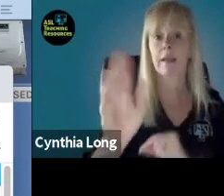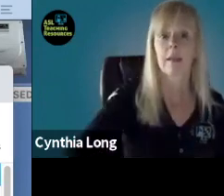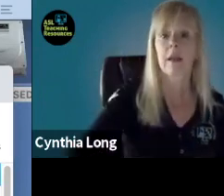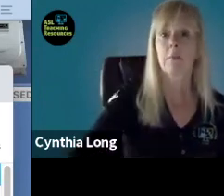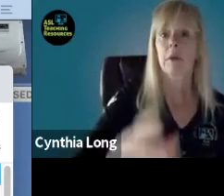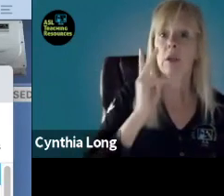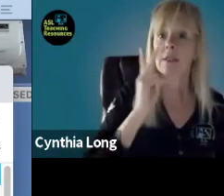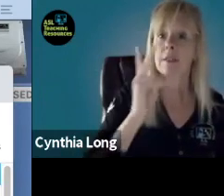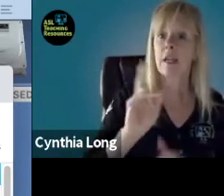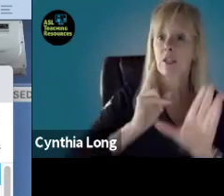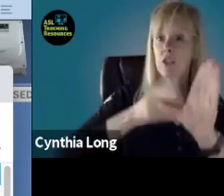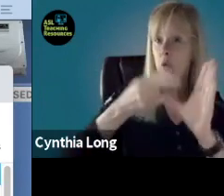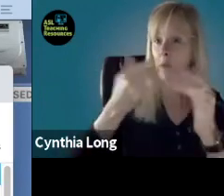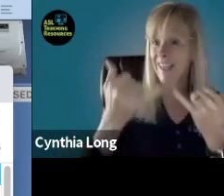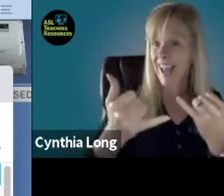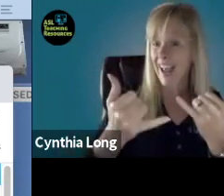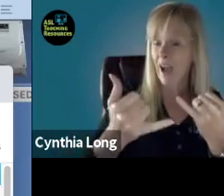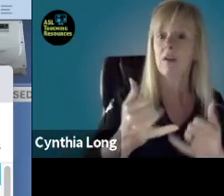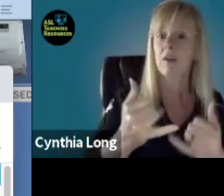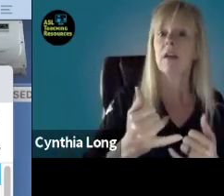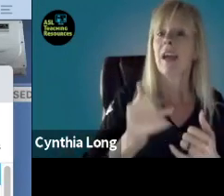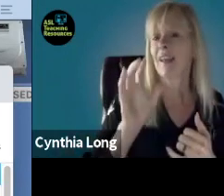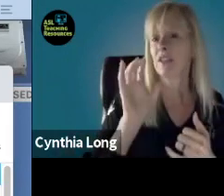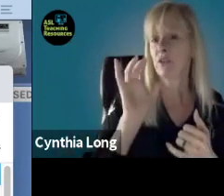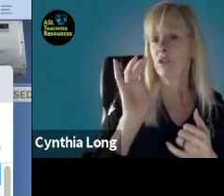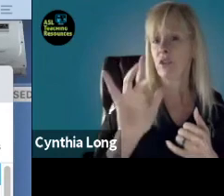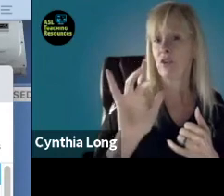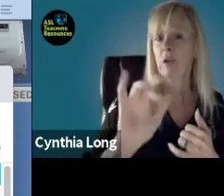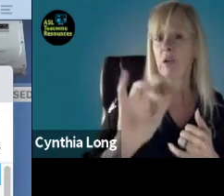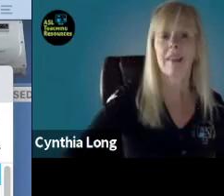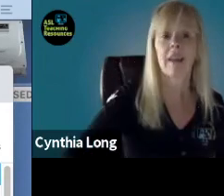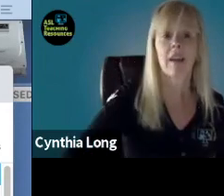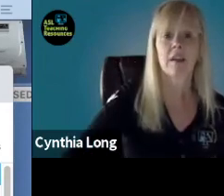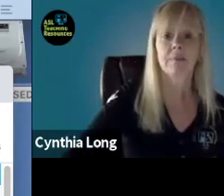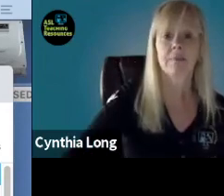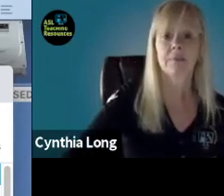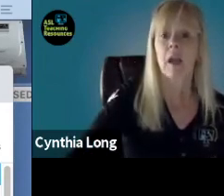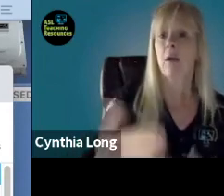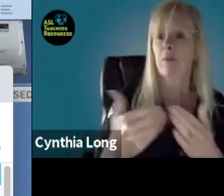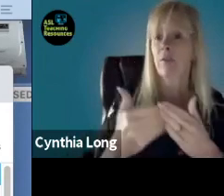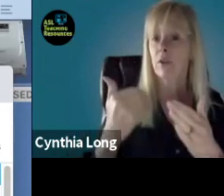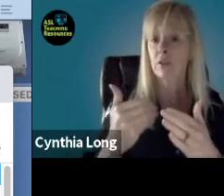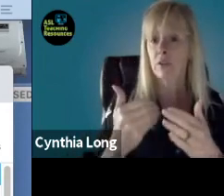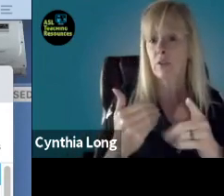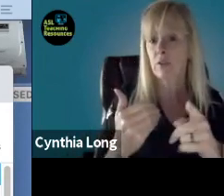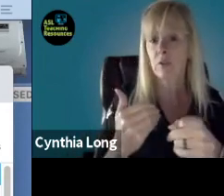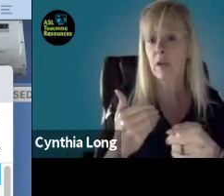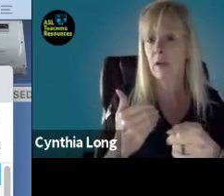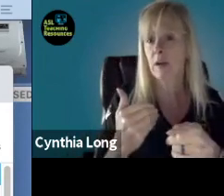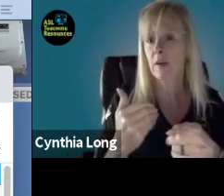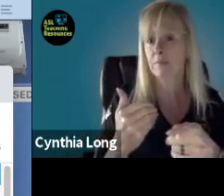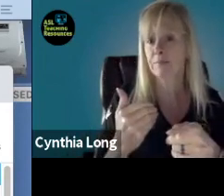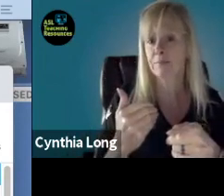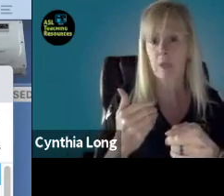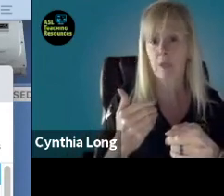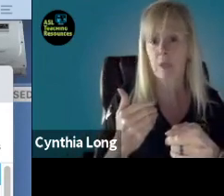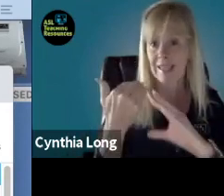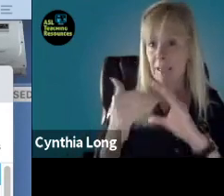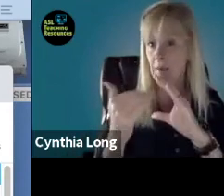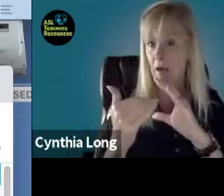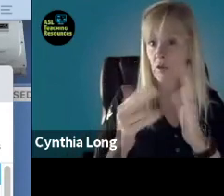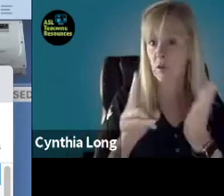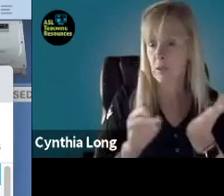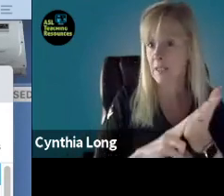right, but it says join now, and that's what you do. You'll click there. Before you do